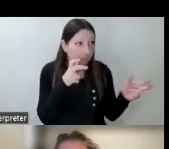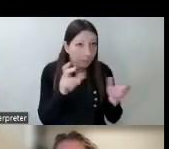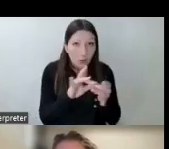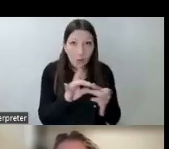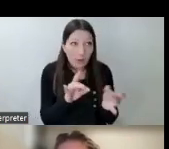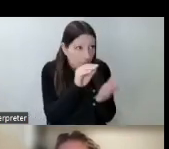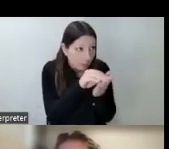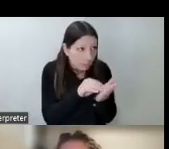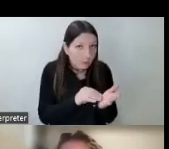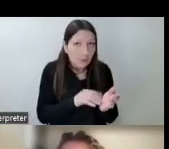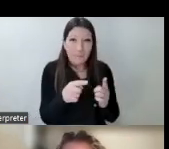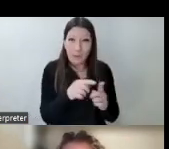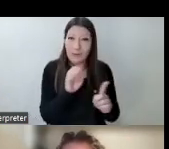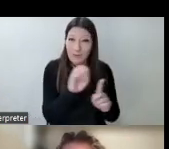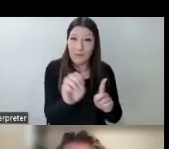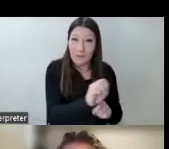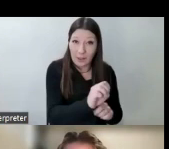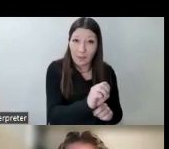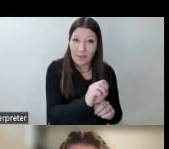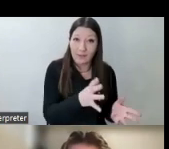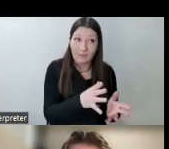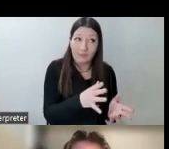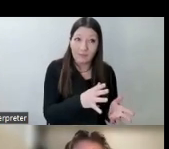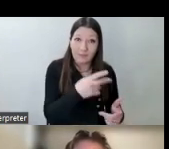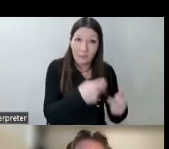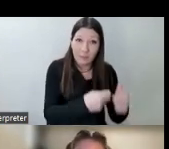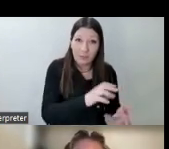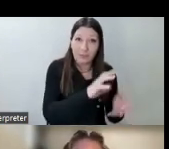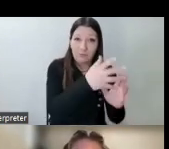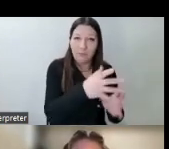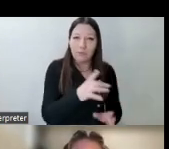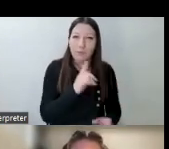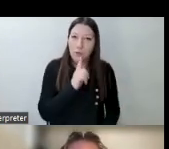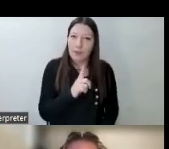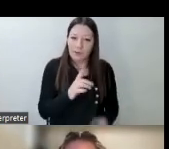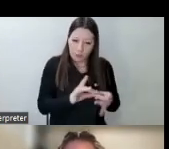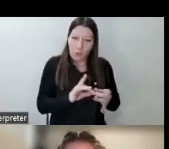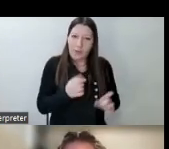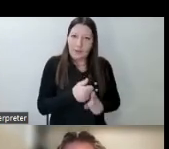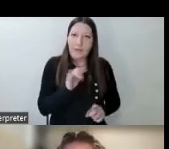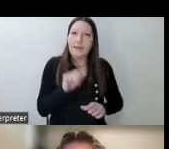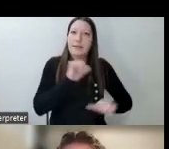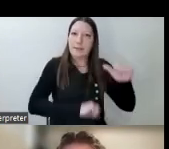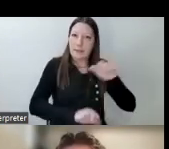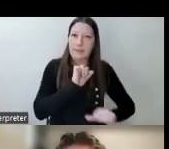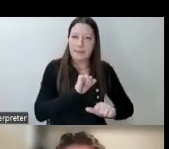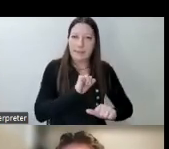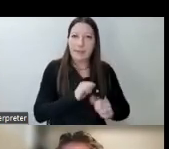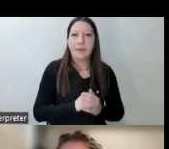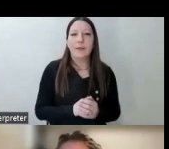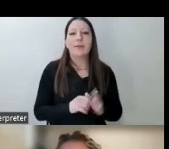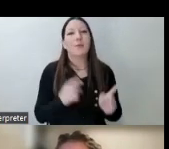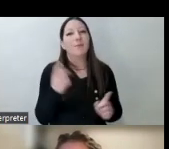degradation is in itself a scientific practice. And I by no means want to discount the importance of the natural sciences